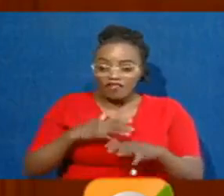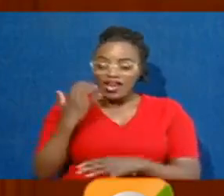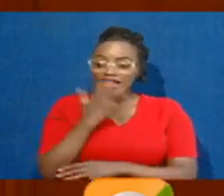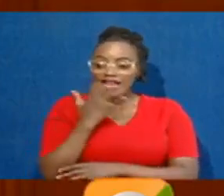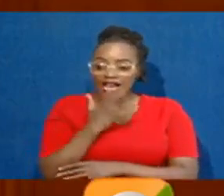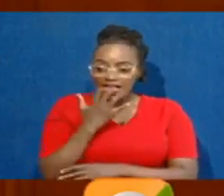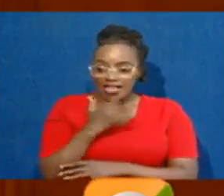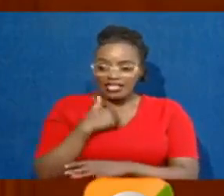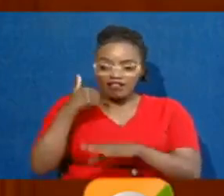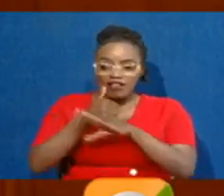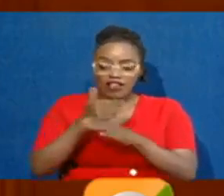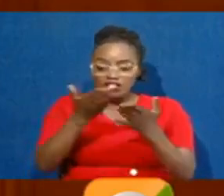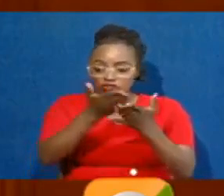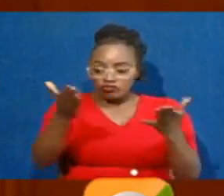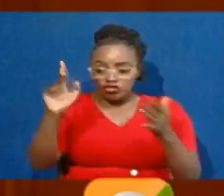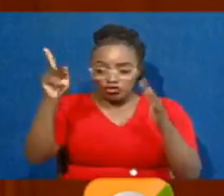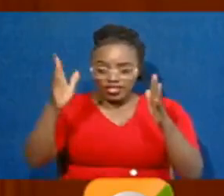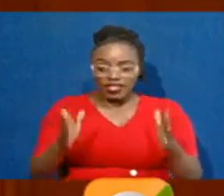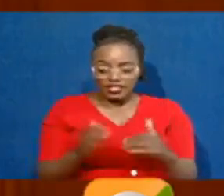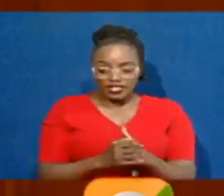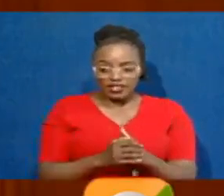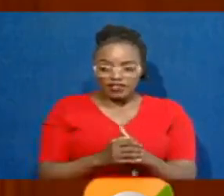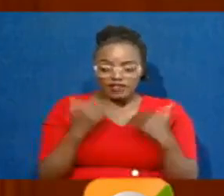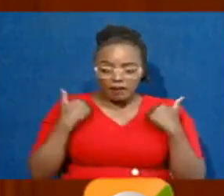Gachagua has insulted you before Kenyans.